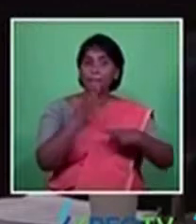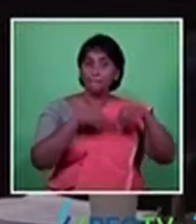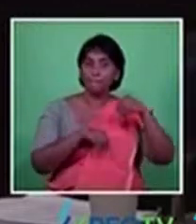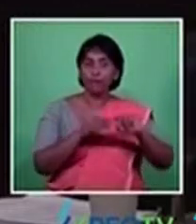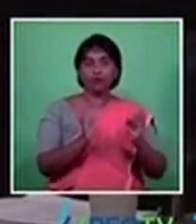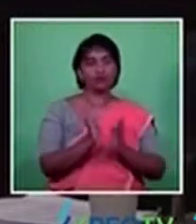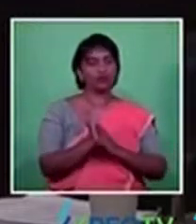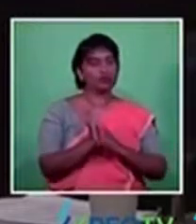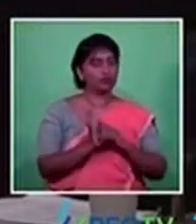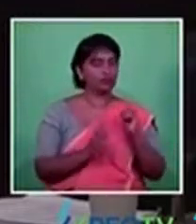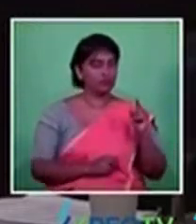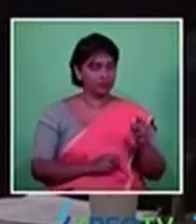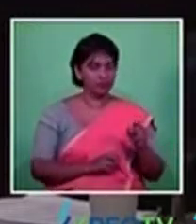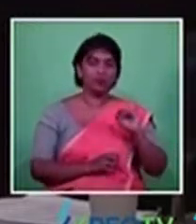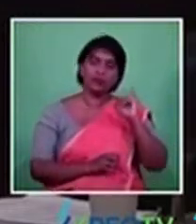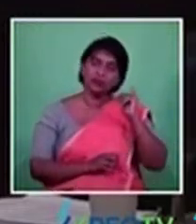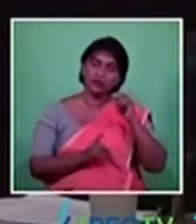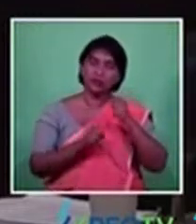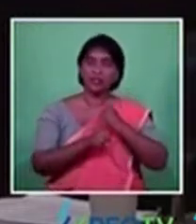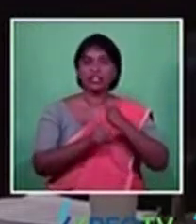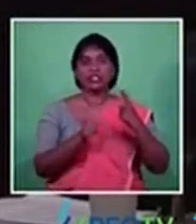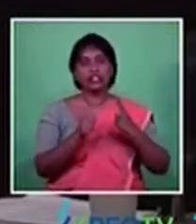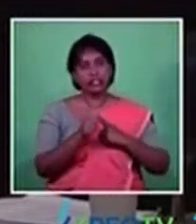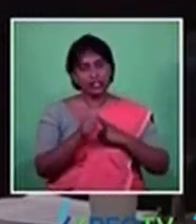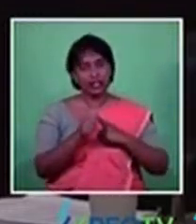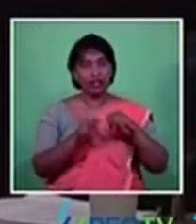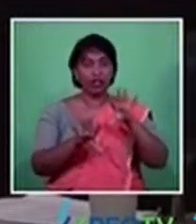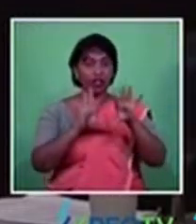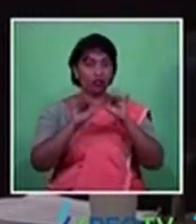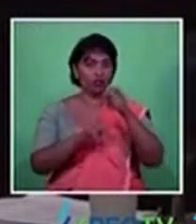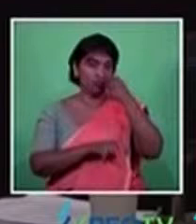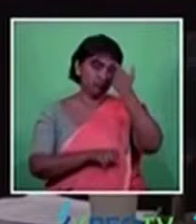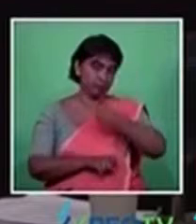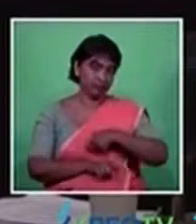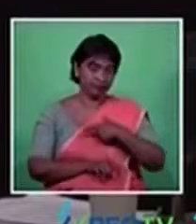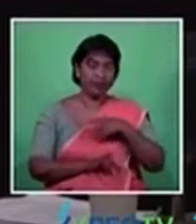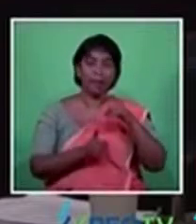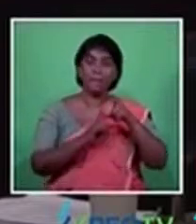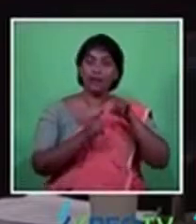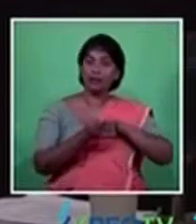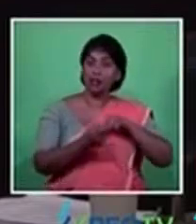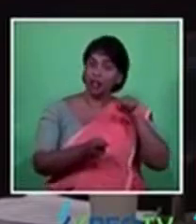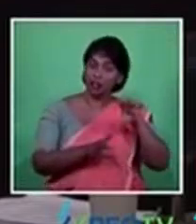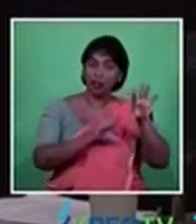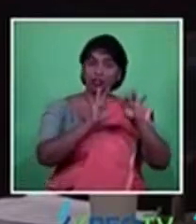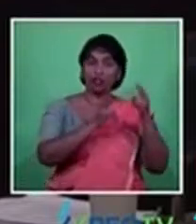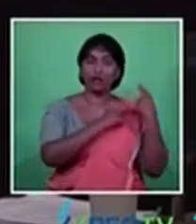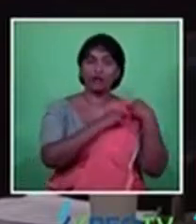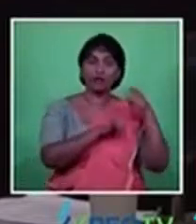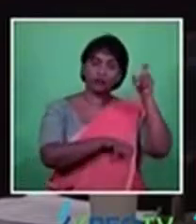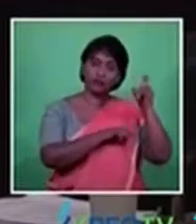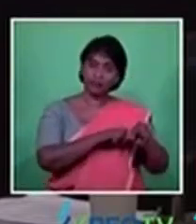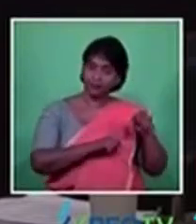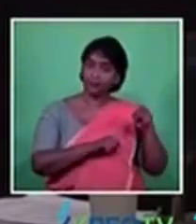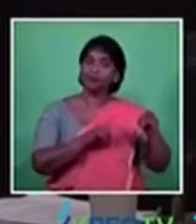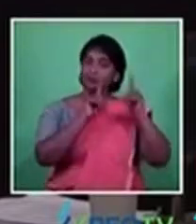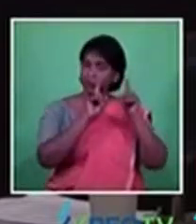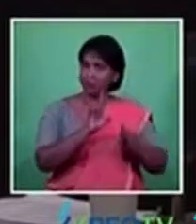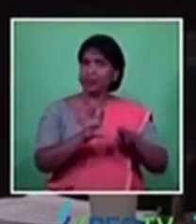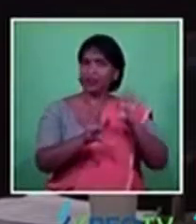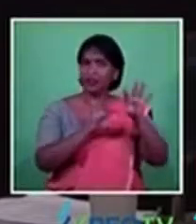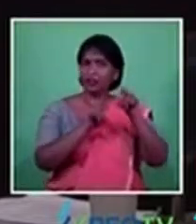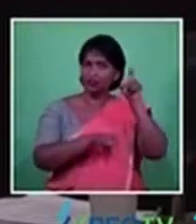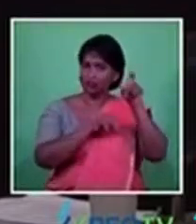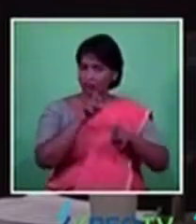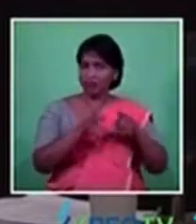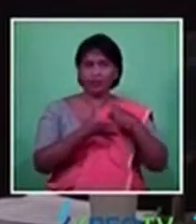suspect accepting the bonds? Returning officers are accountable to Election Commission. However, Neil Hapuhine is quoted as saying that the letter was issued based